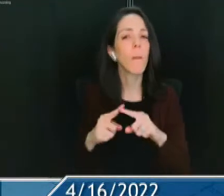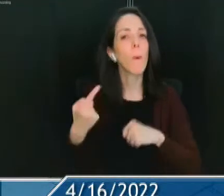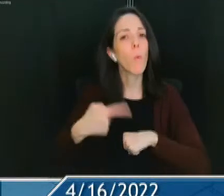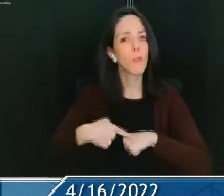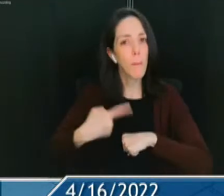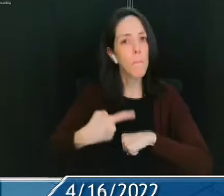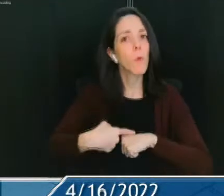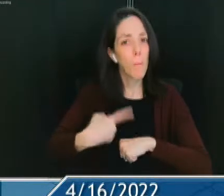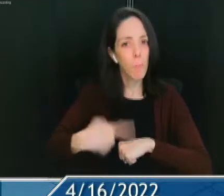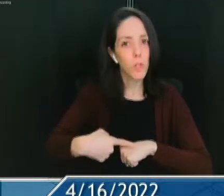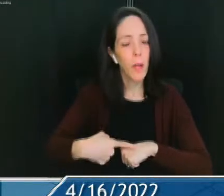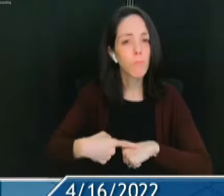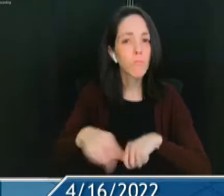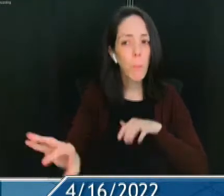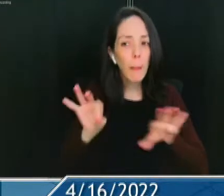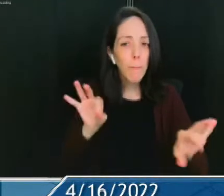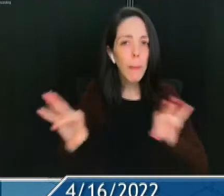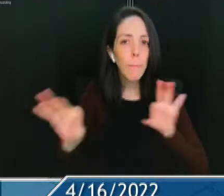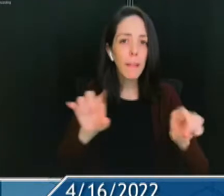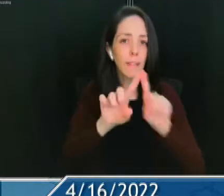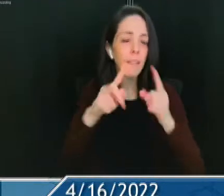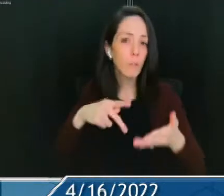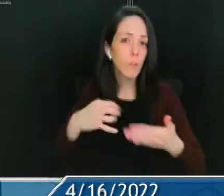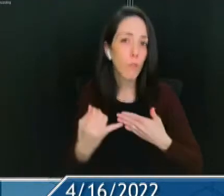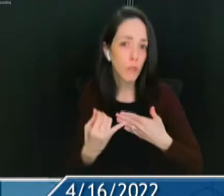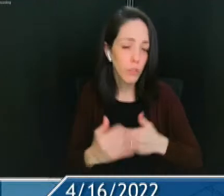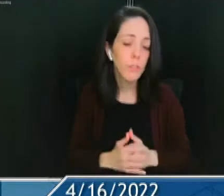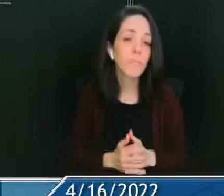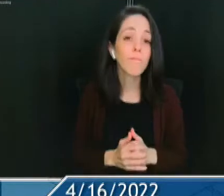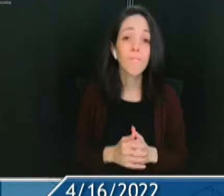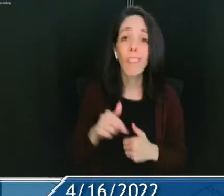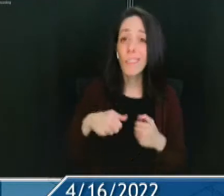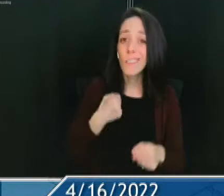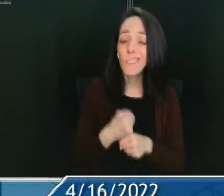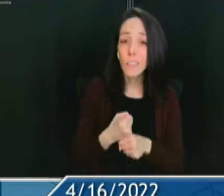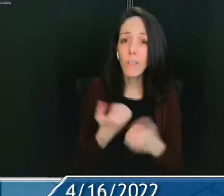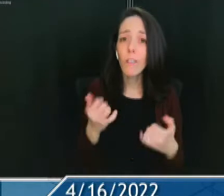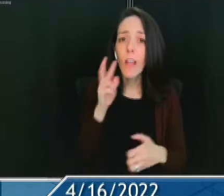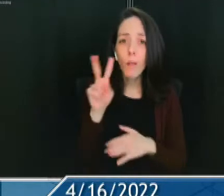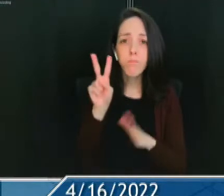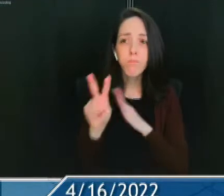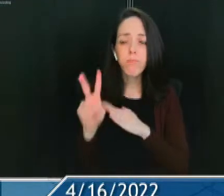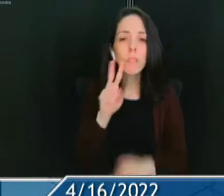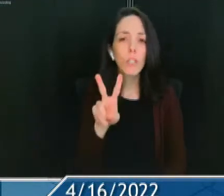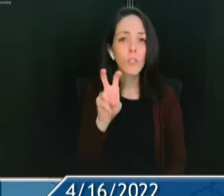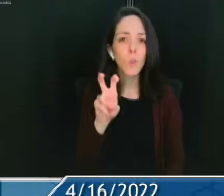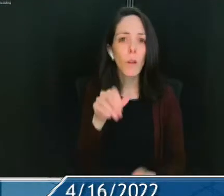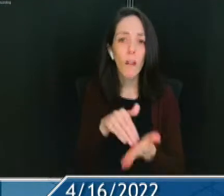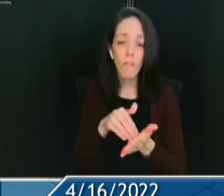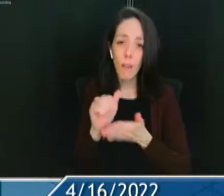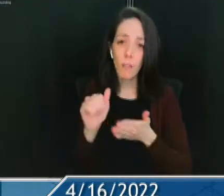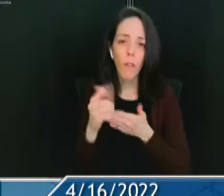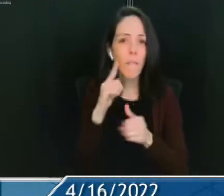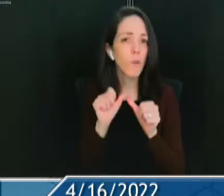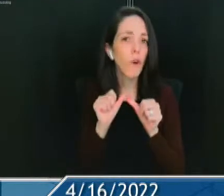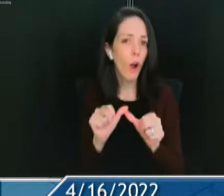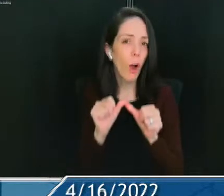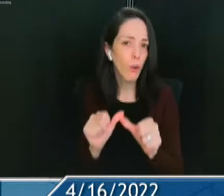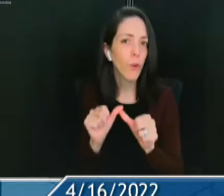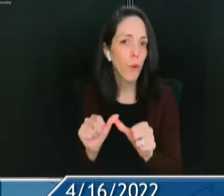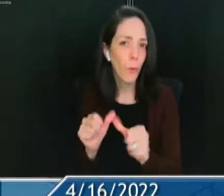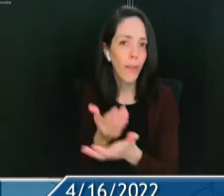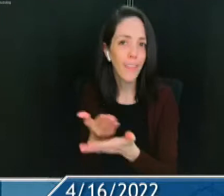so what we're looking at this year is, as Commissioner Mapps mentioned, around $200,000 in ongoing resource, so not very much ongoing resource at